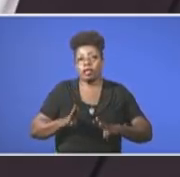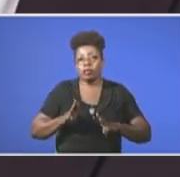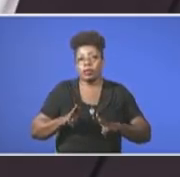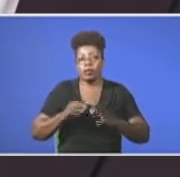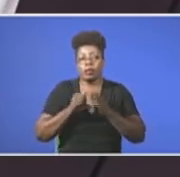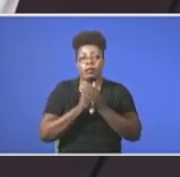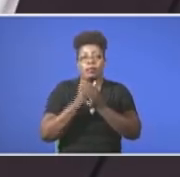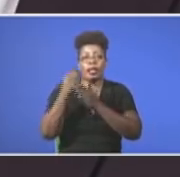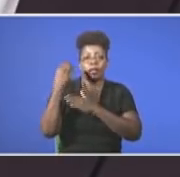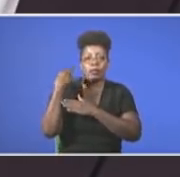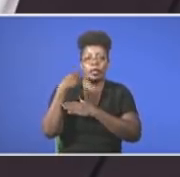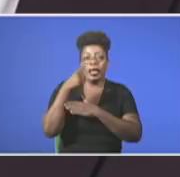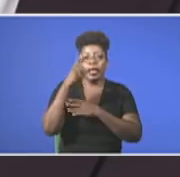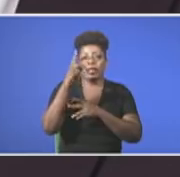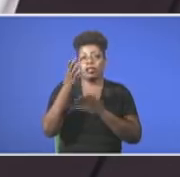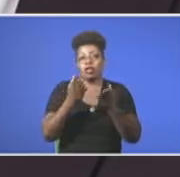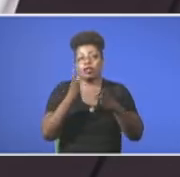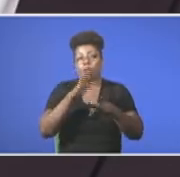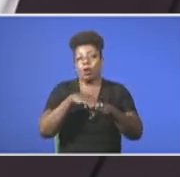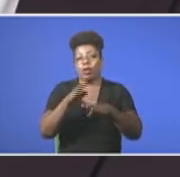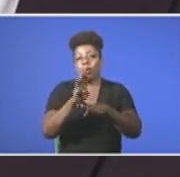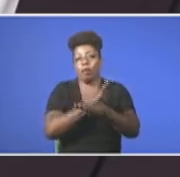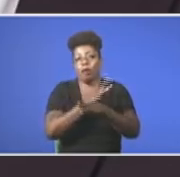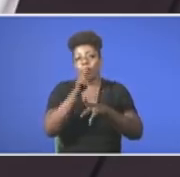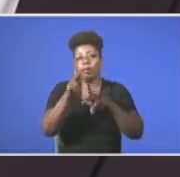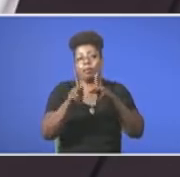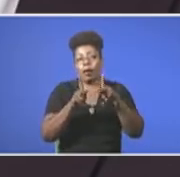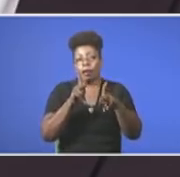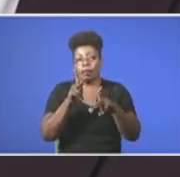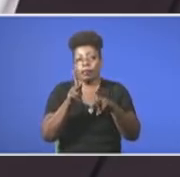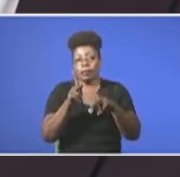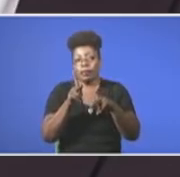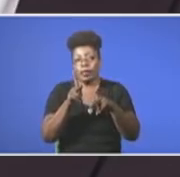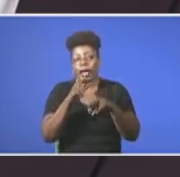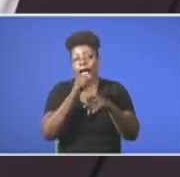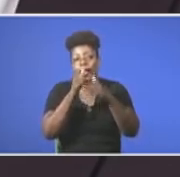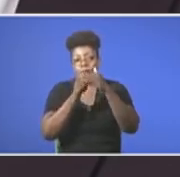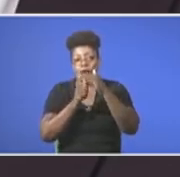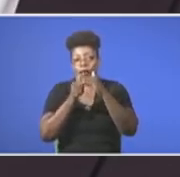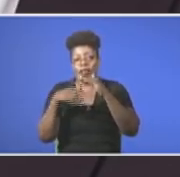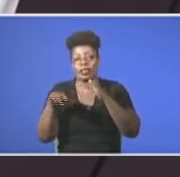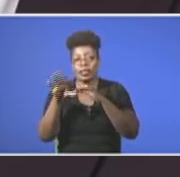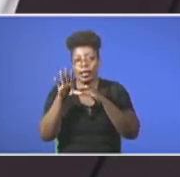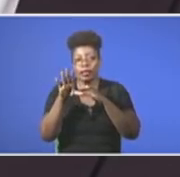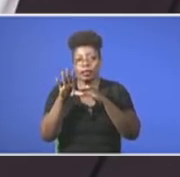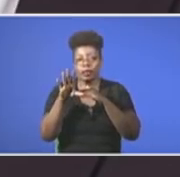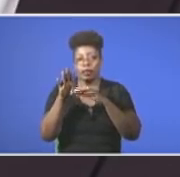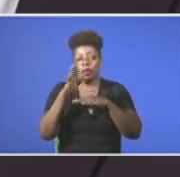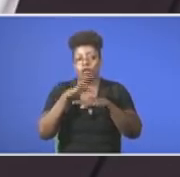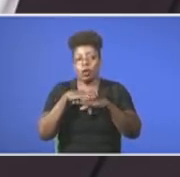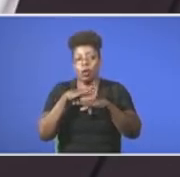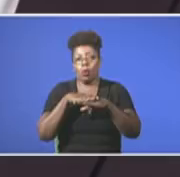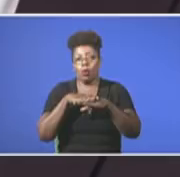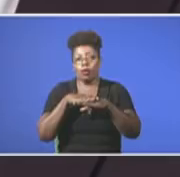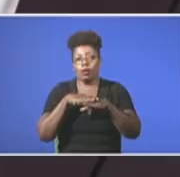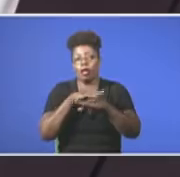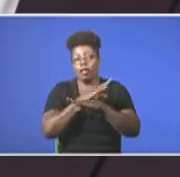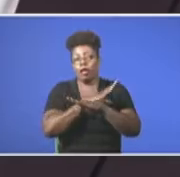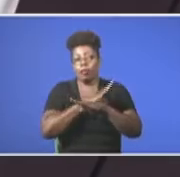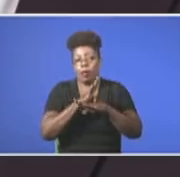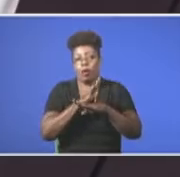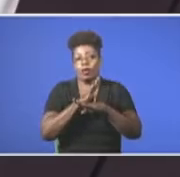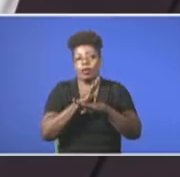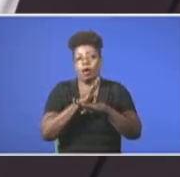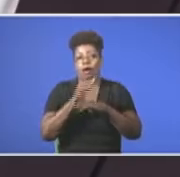has served on boards in the public and private sectors, and most recently served on the board of directors of the Education Loan Authority. His appointment